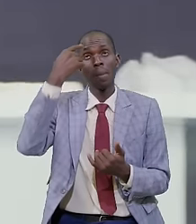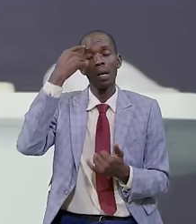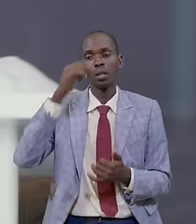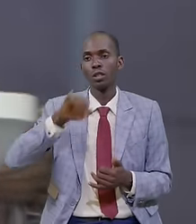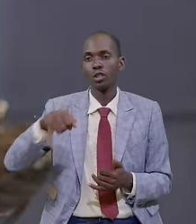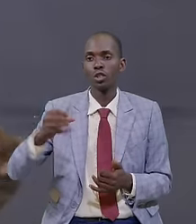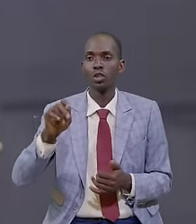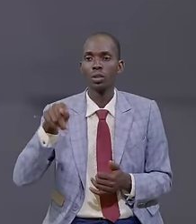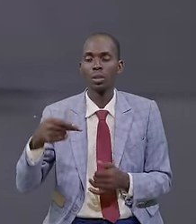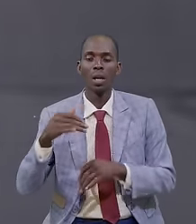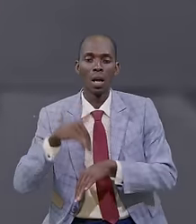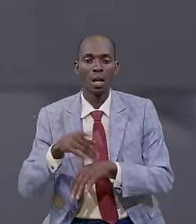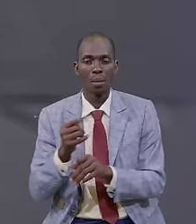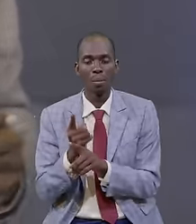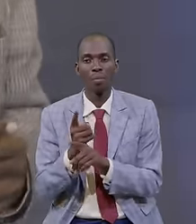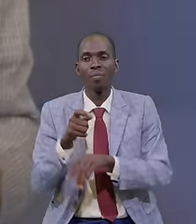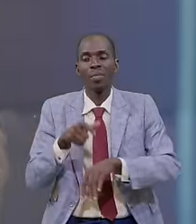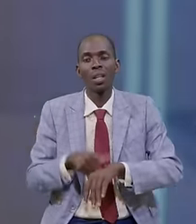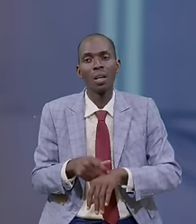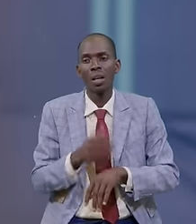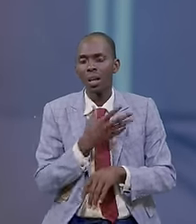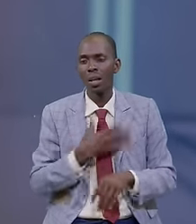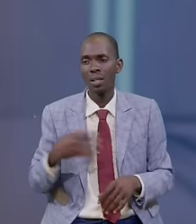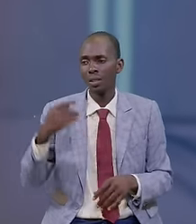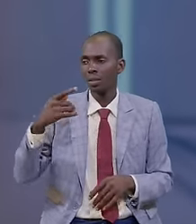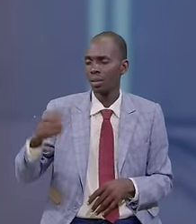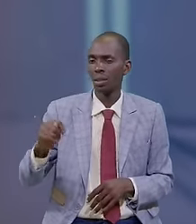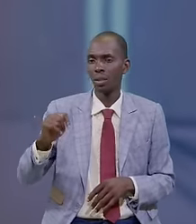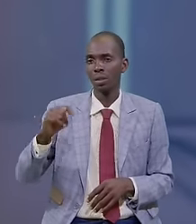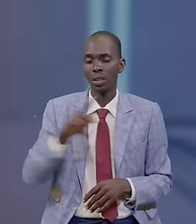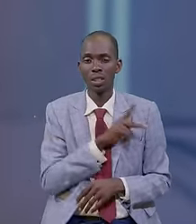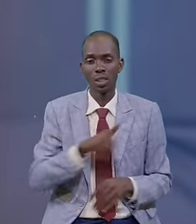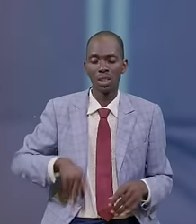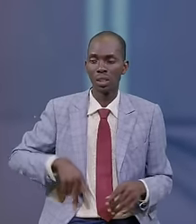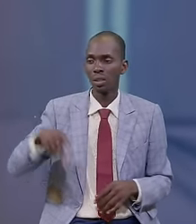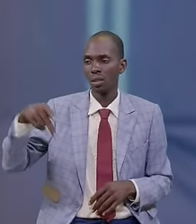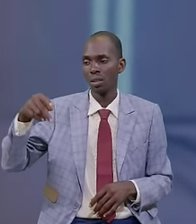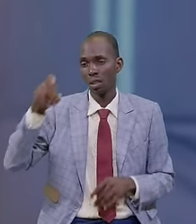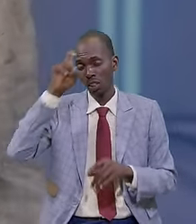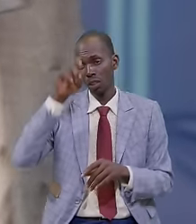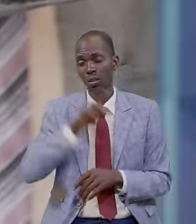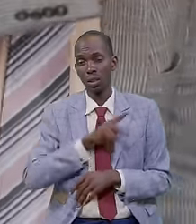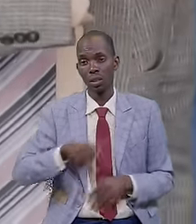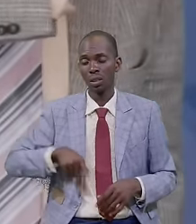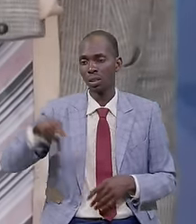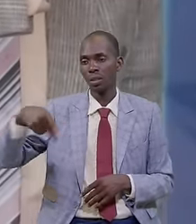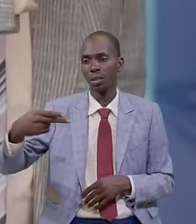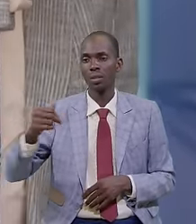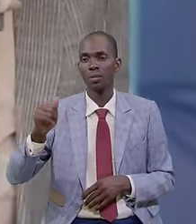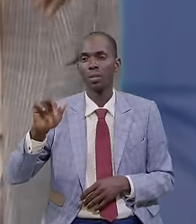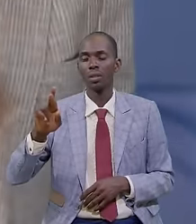nobody could interpret. Only one man in the land that's standing